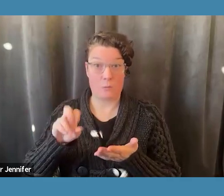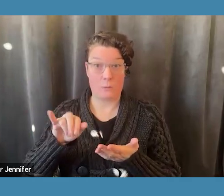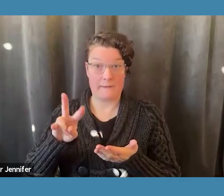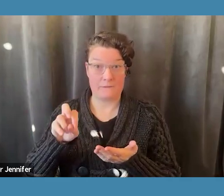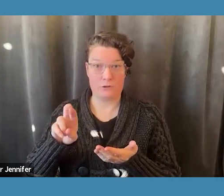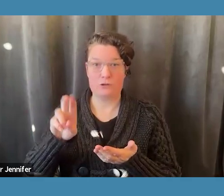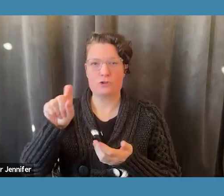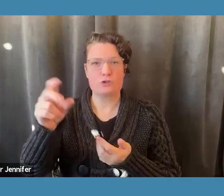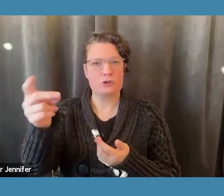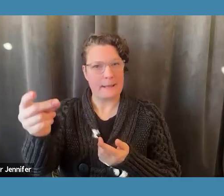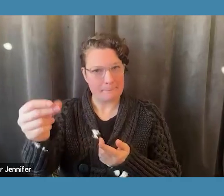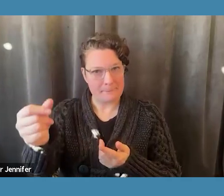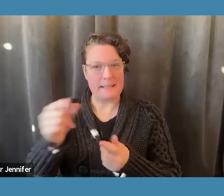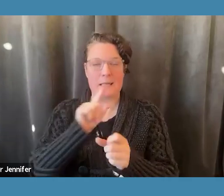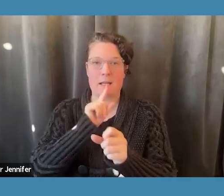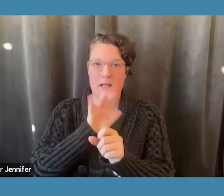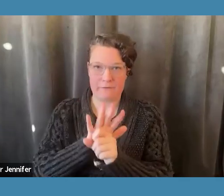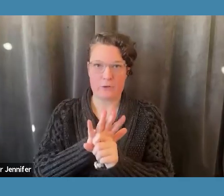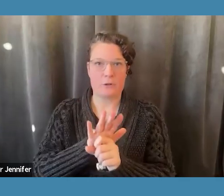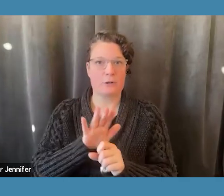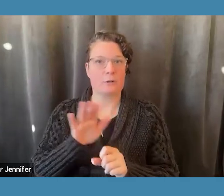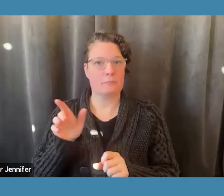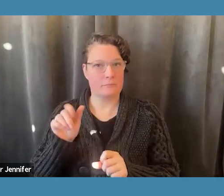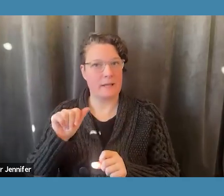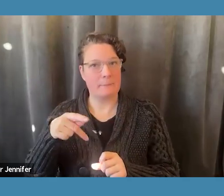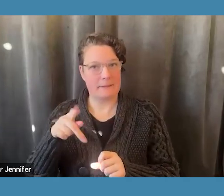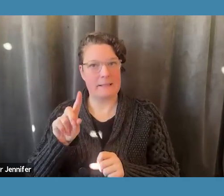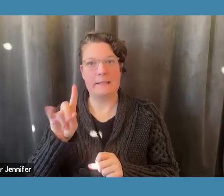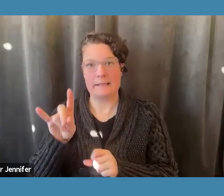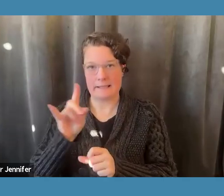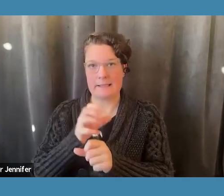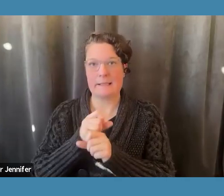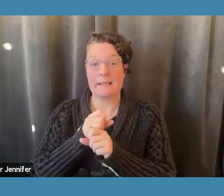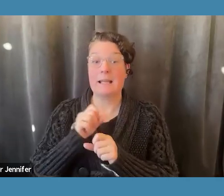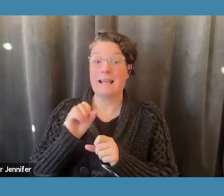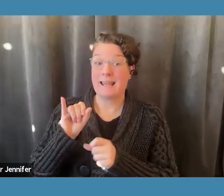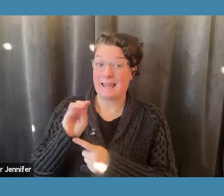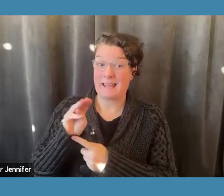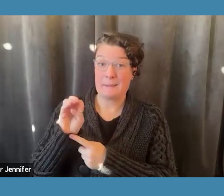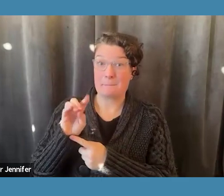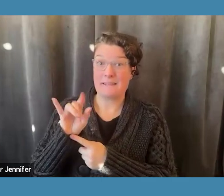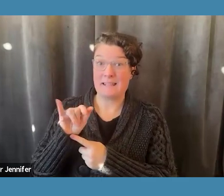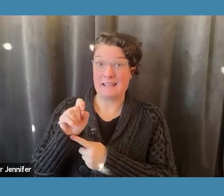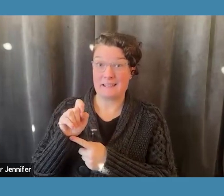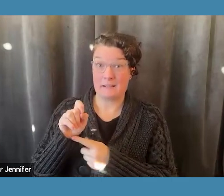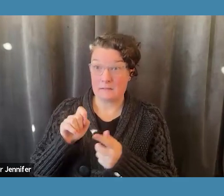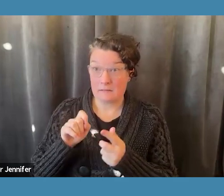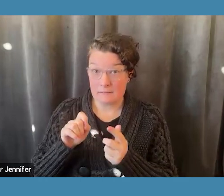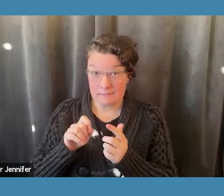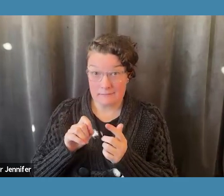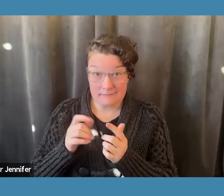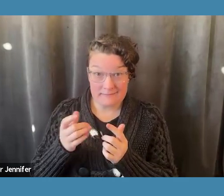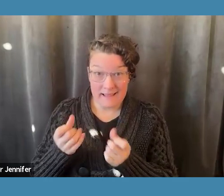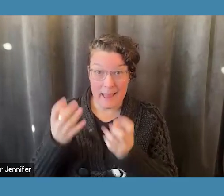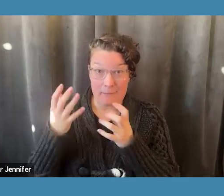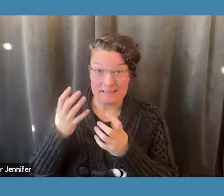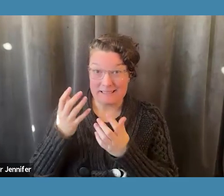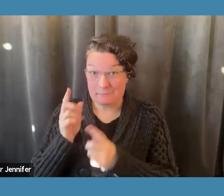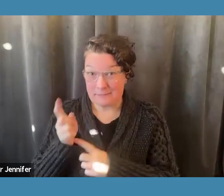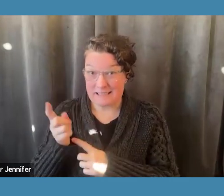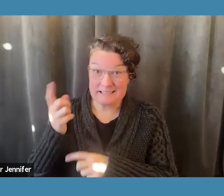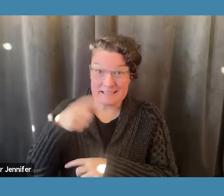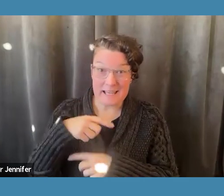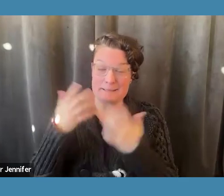confirmation that they have received your application. Immediate is not defined in the statute.